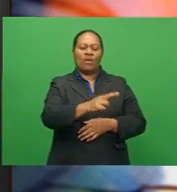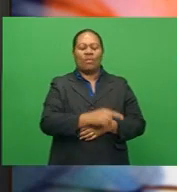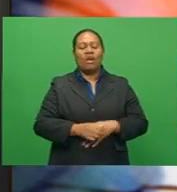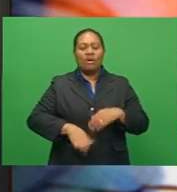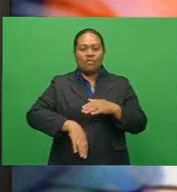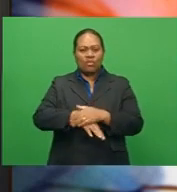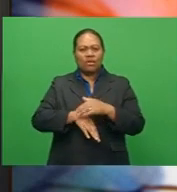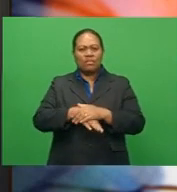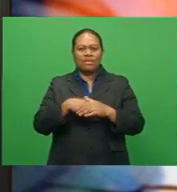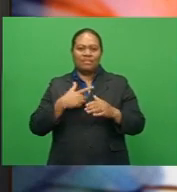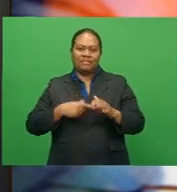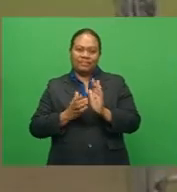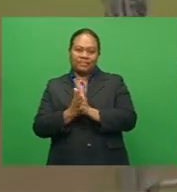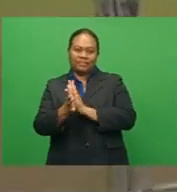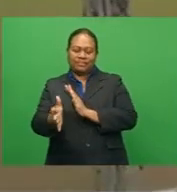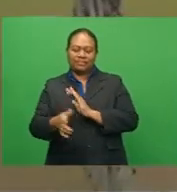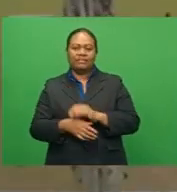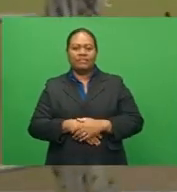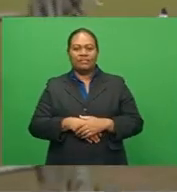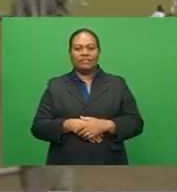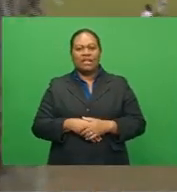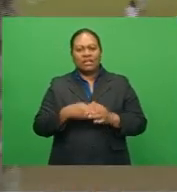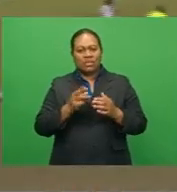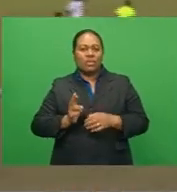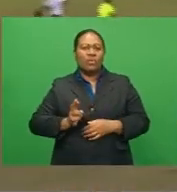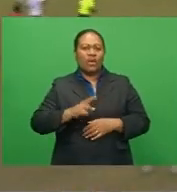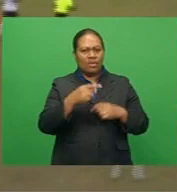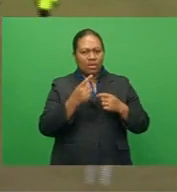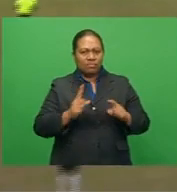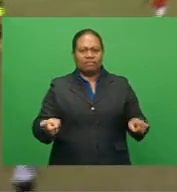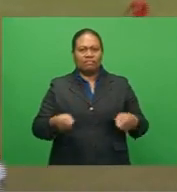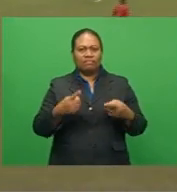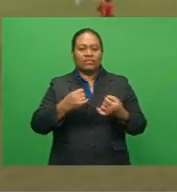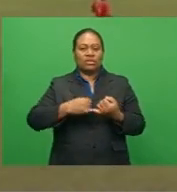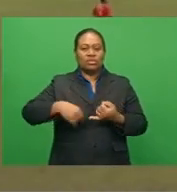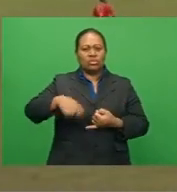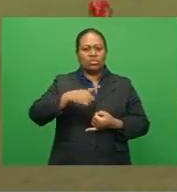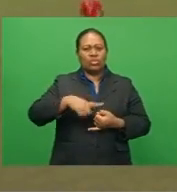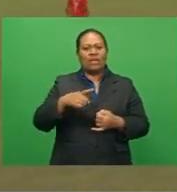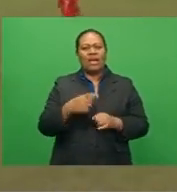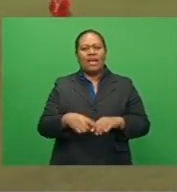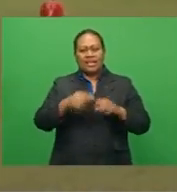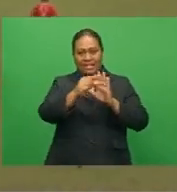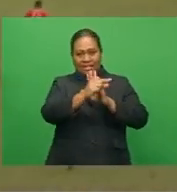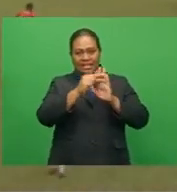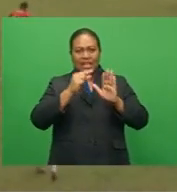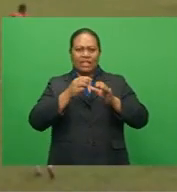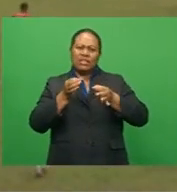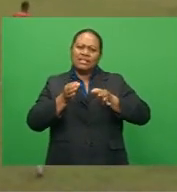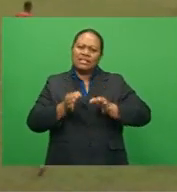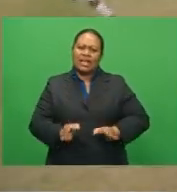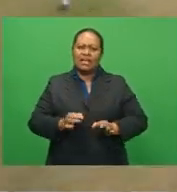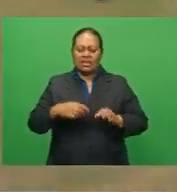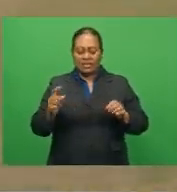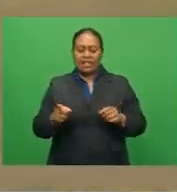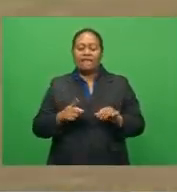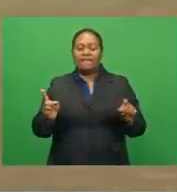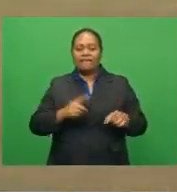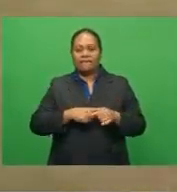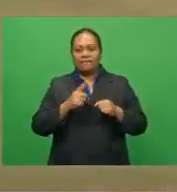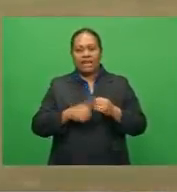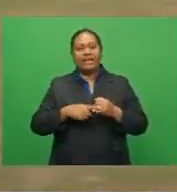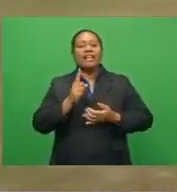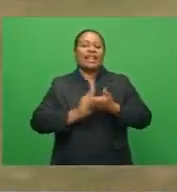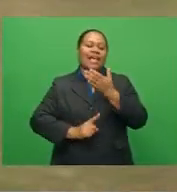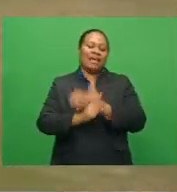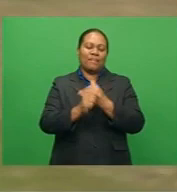of the Vodafone Premier League. The Delta Tigers and Suva are in contention for the league title. which will be decided after the final round of matches